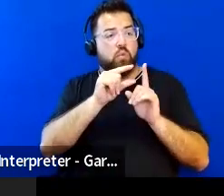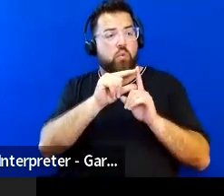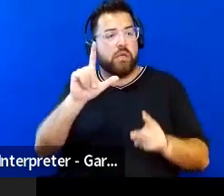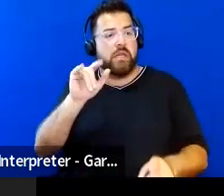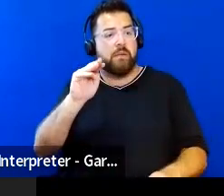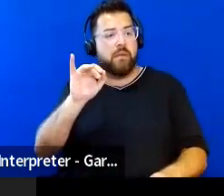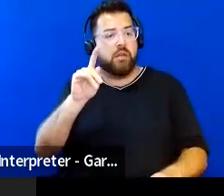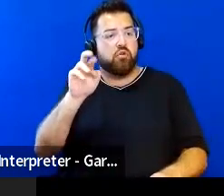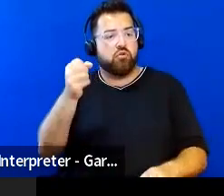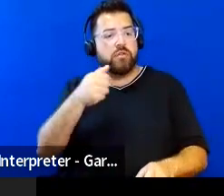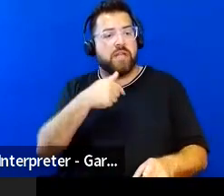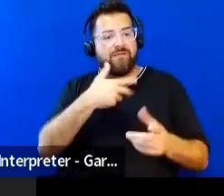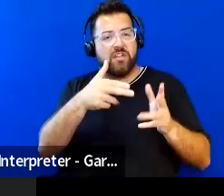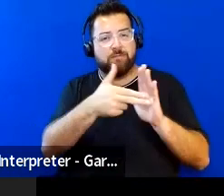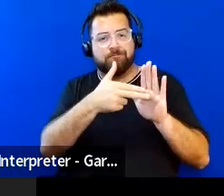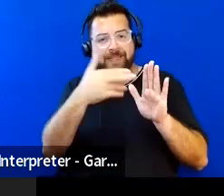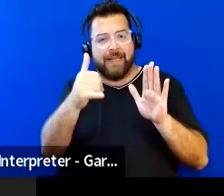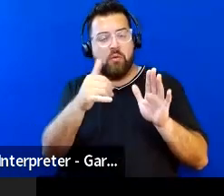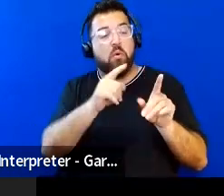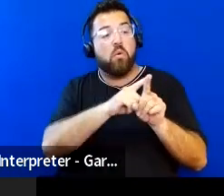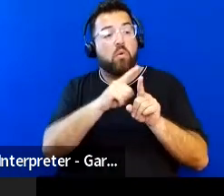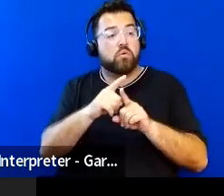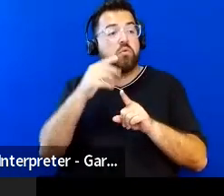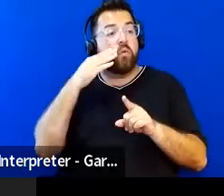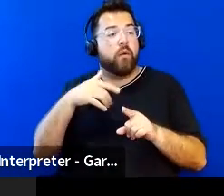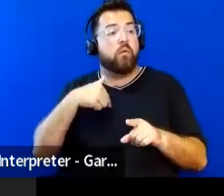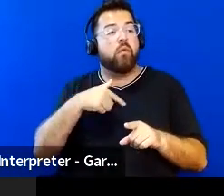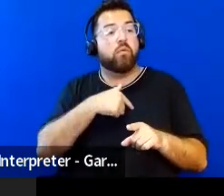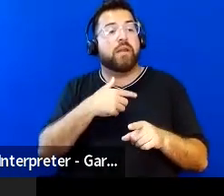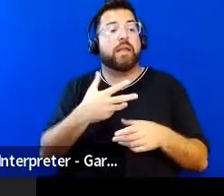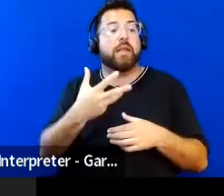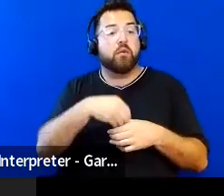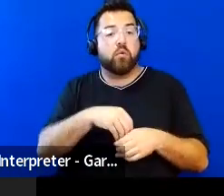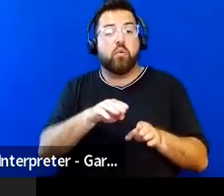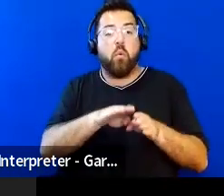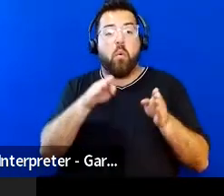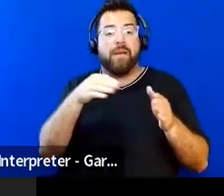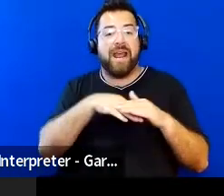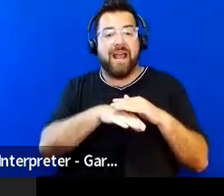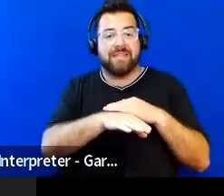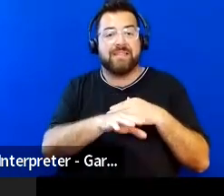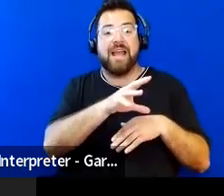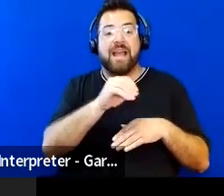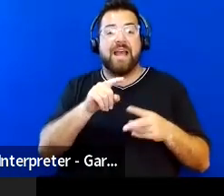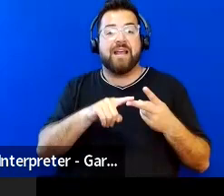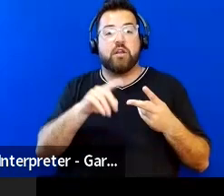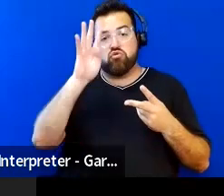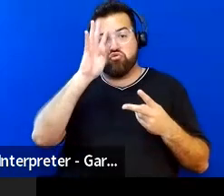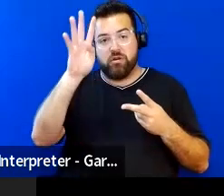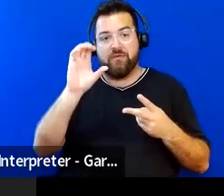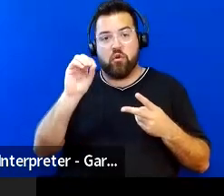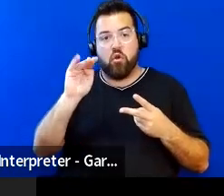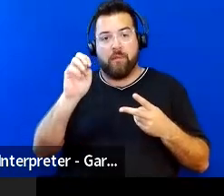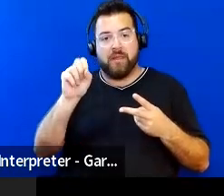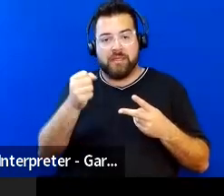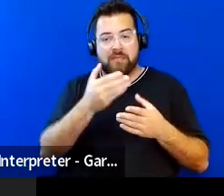left-hand side where it says availability, we do also catalog and include open access or Creative Commons materials in our online catalog.